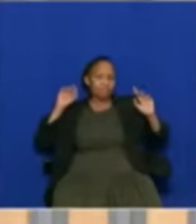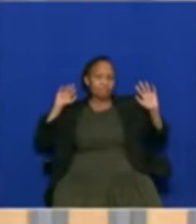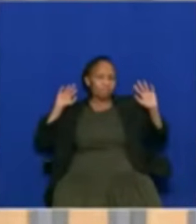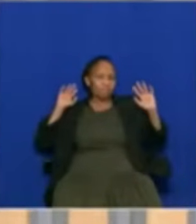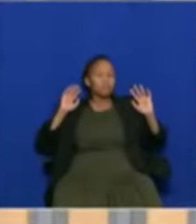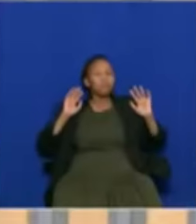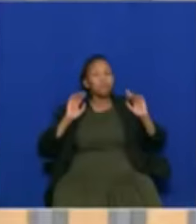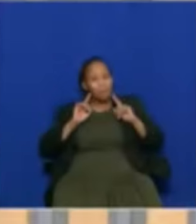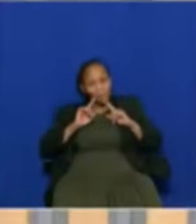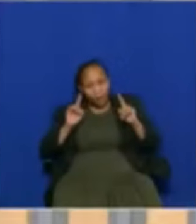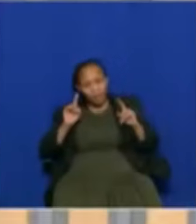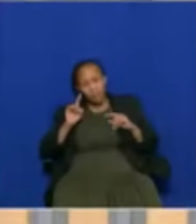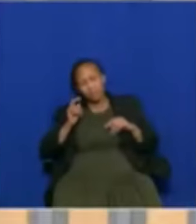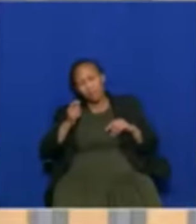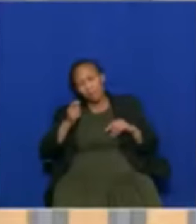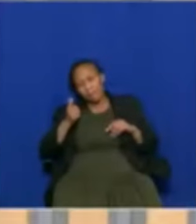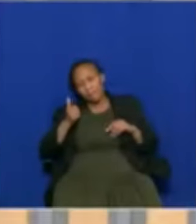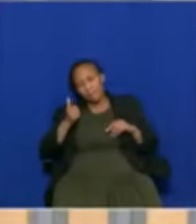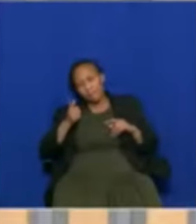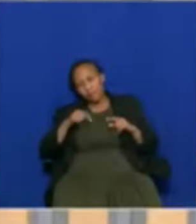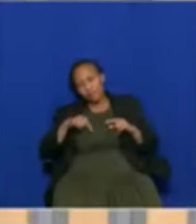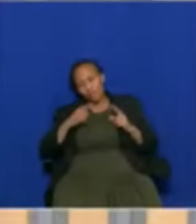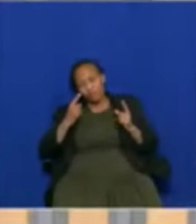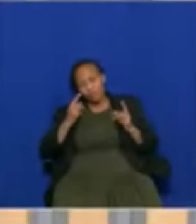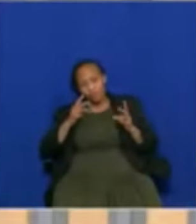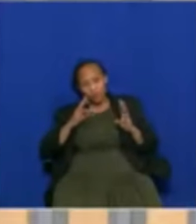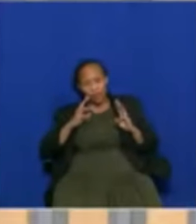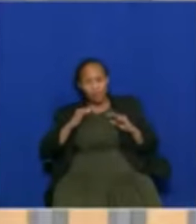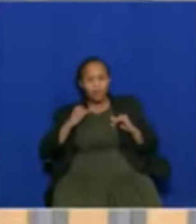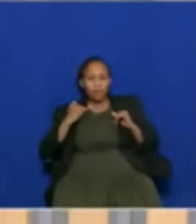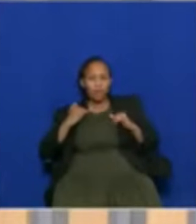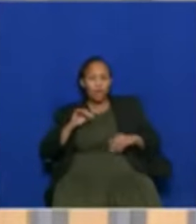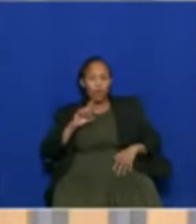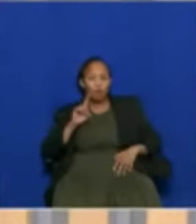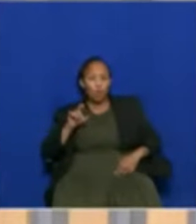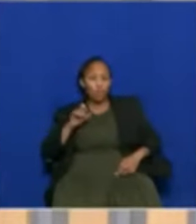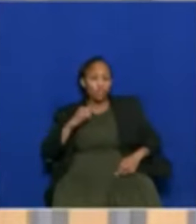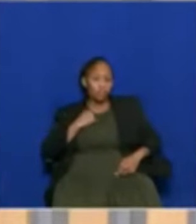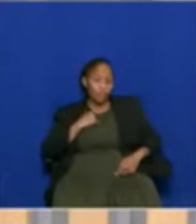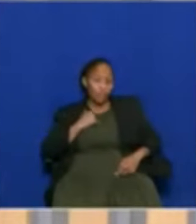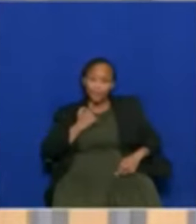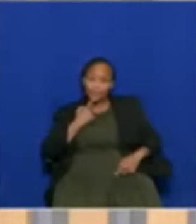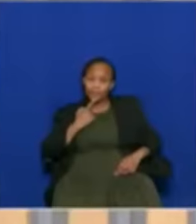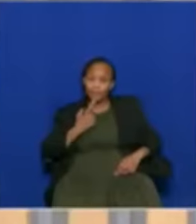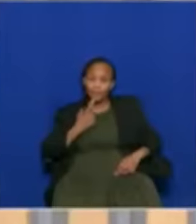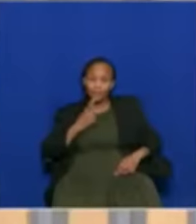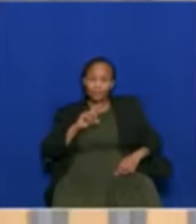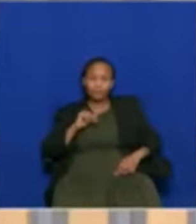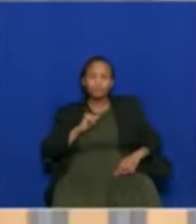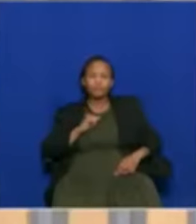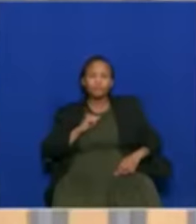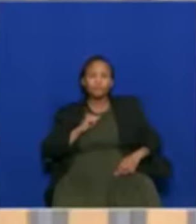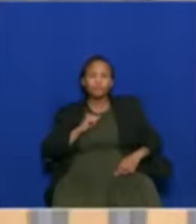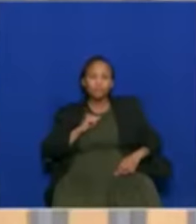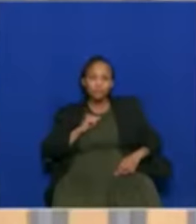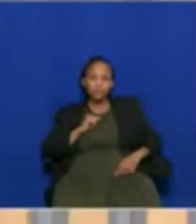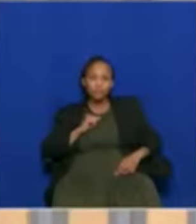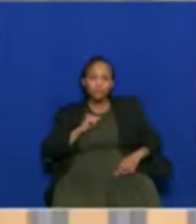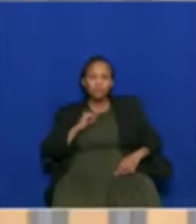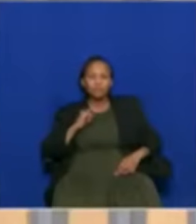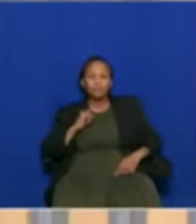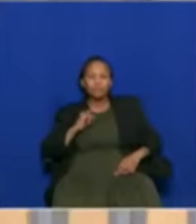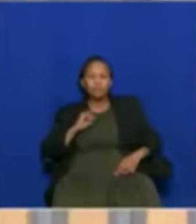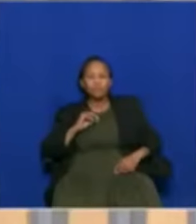that? You have lived closer to all of this than Advocate Johnson